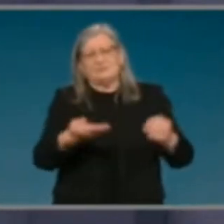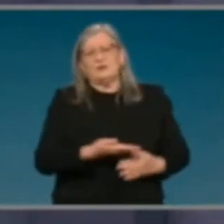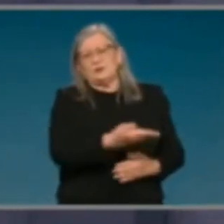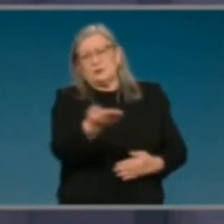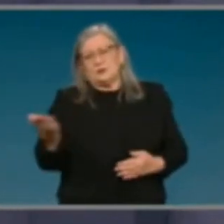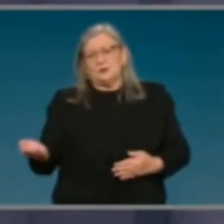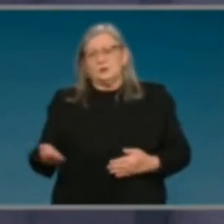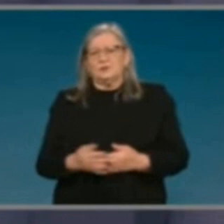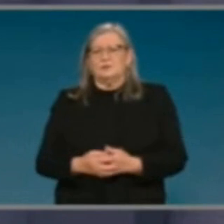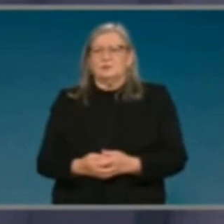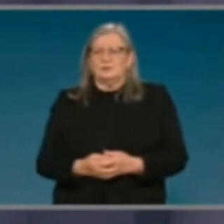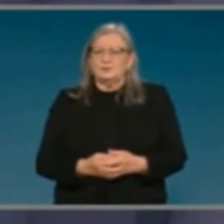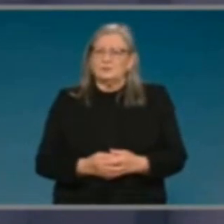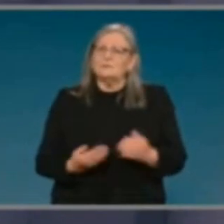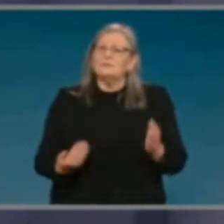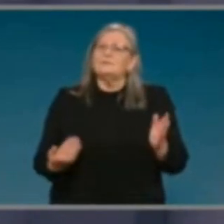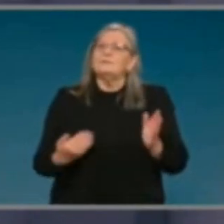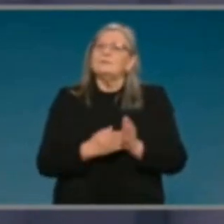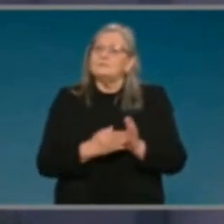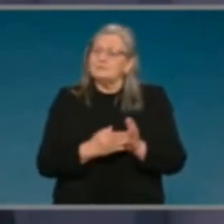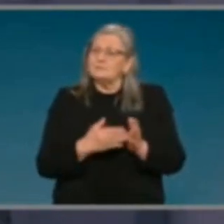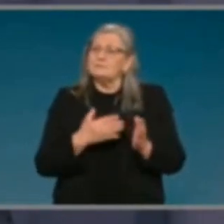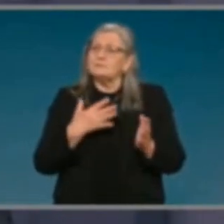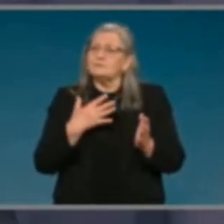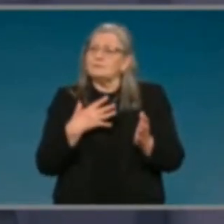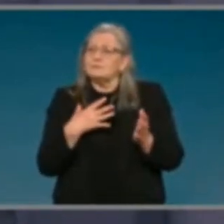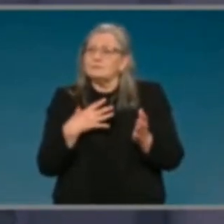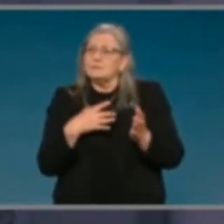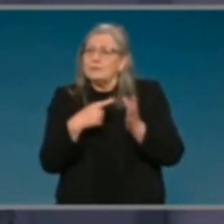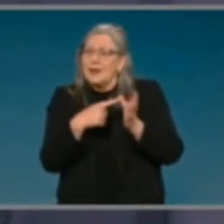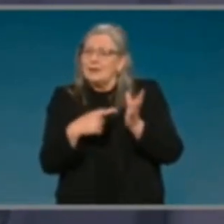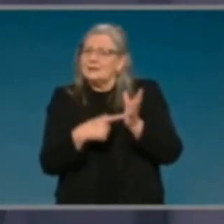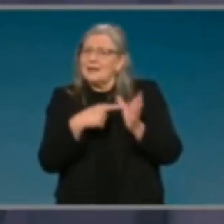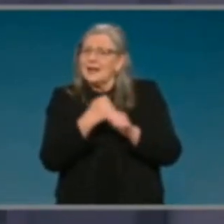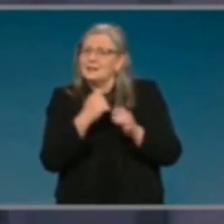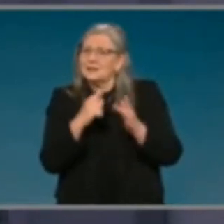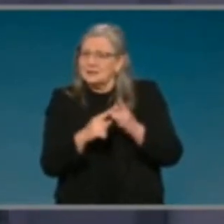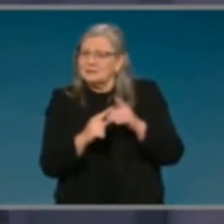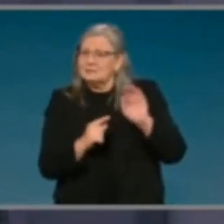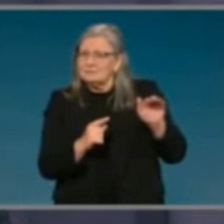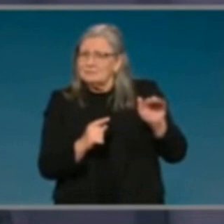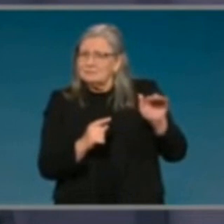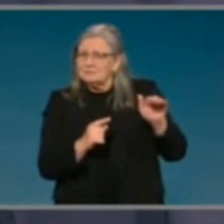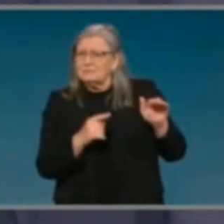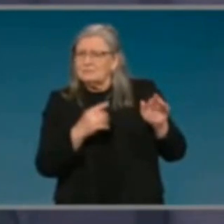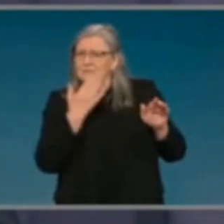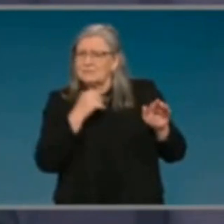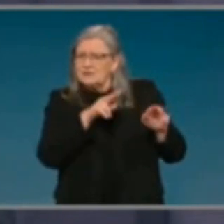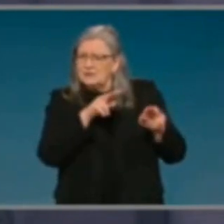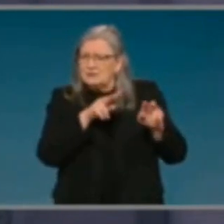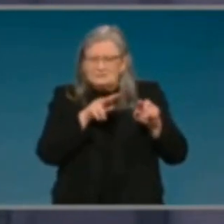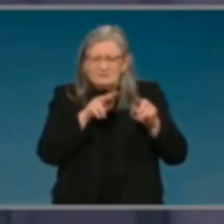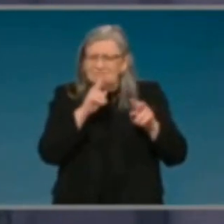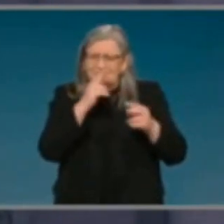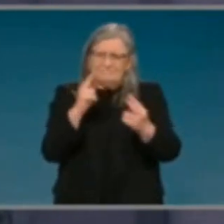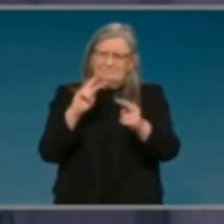third item, asked ATAGI to review the booster timeframes in light of international evidence